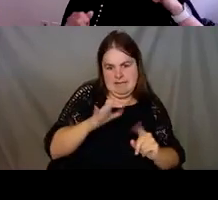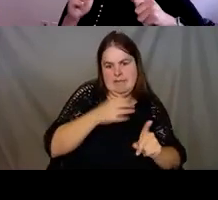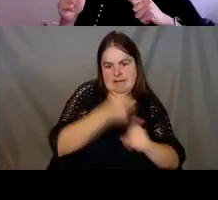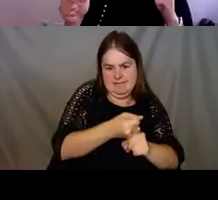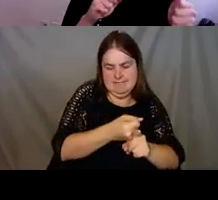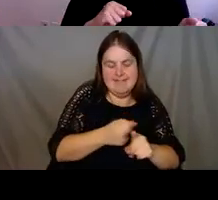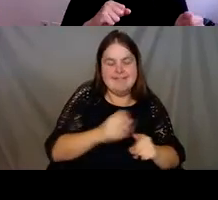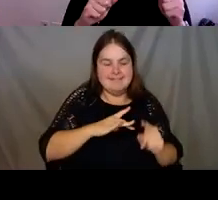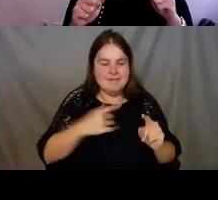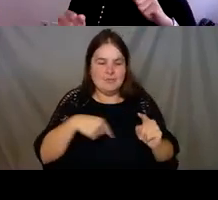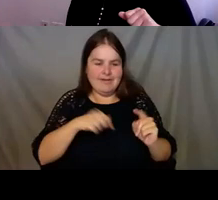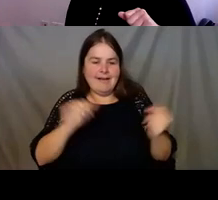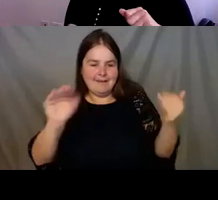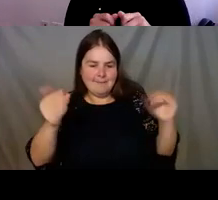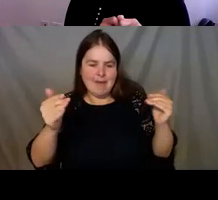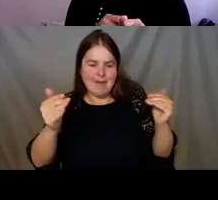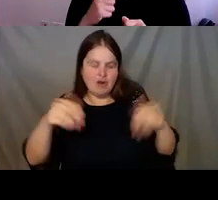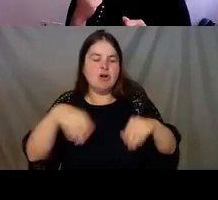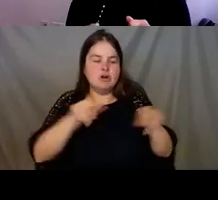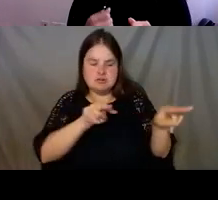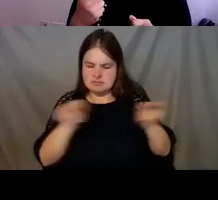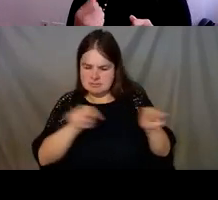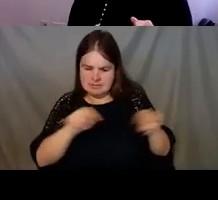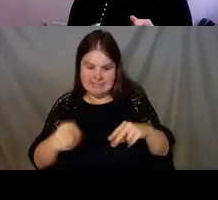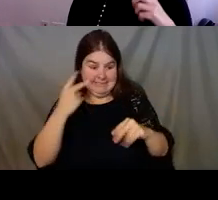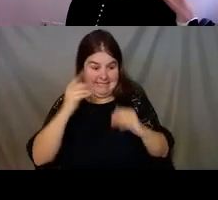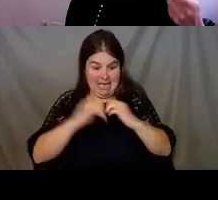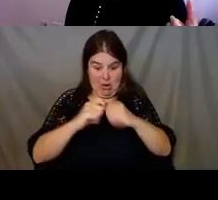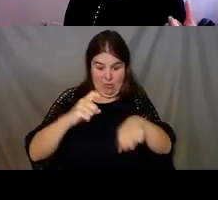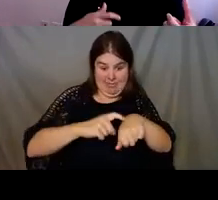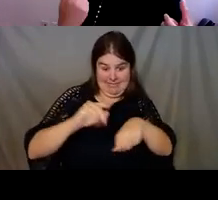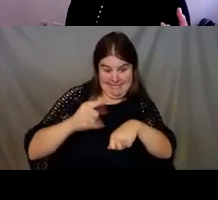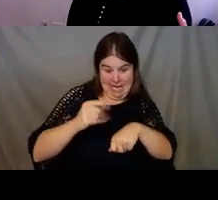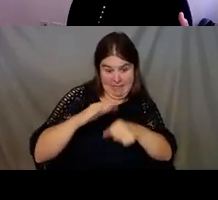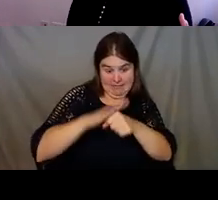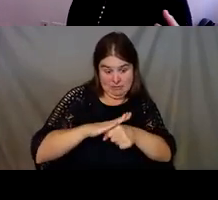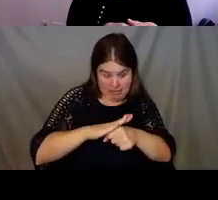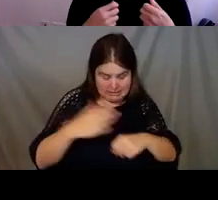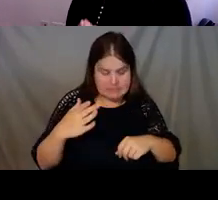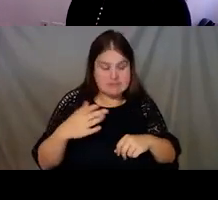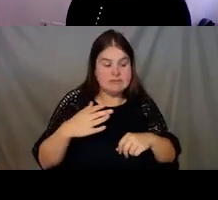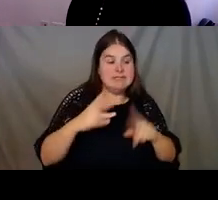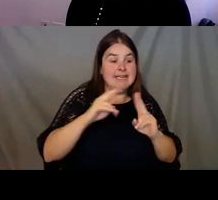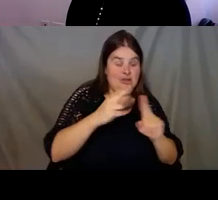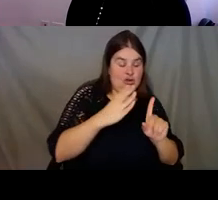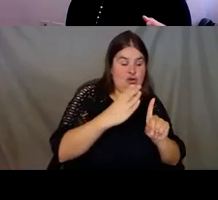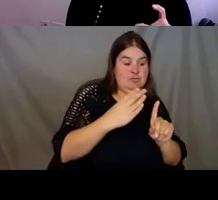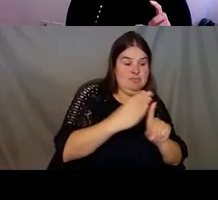can kind of make that comparison to look at how the timing of stress prenatally versus postnatally may